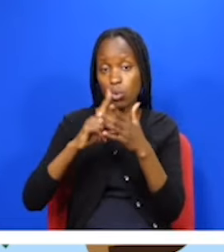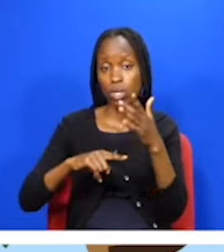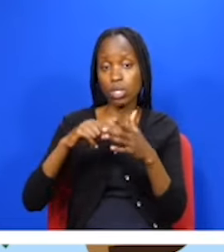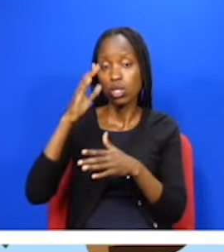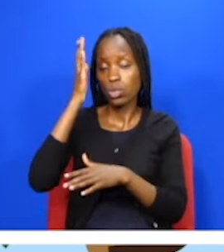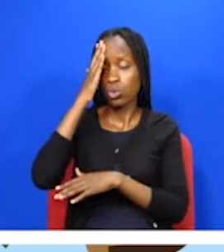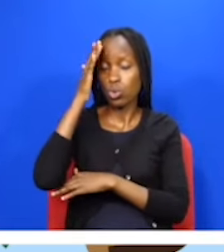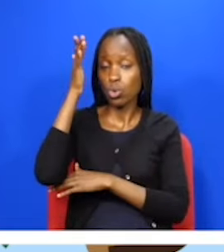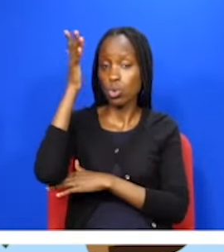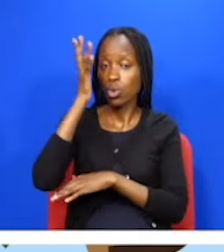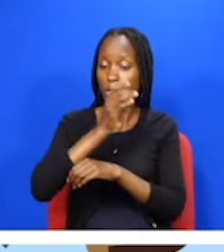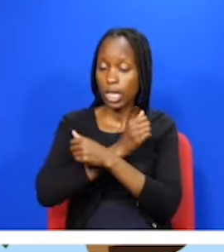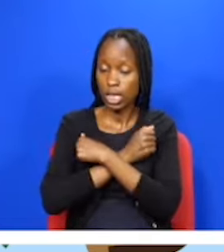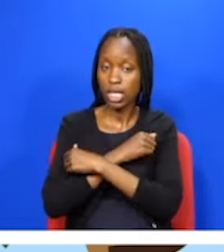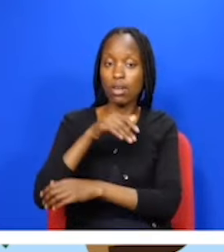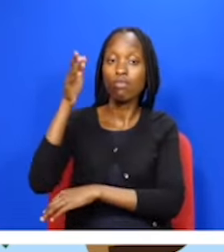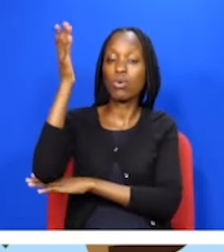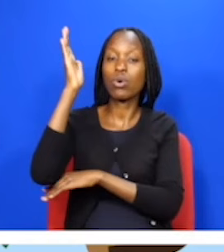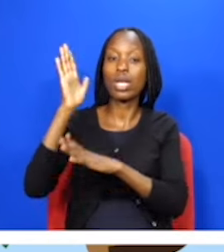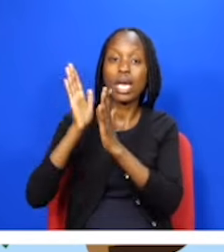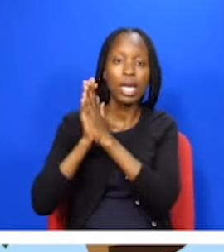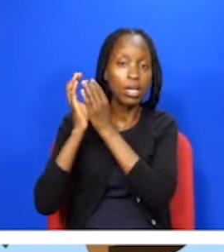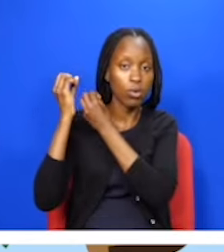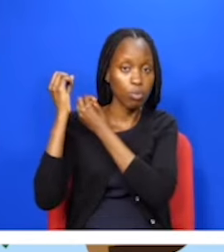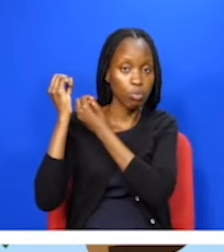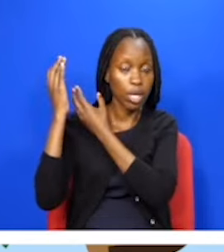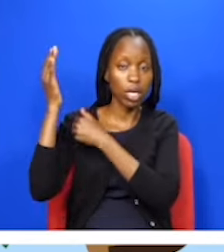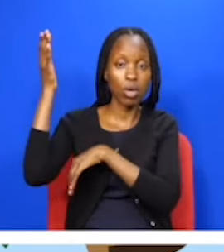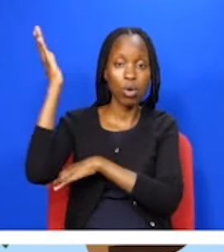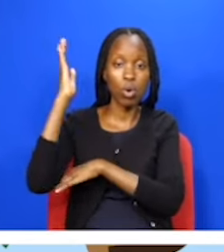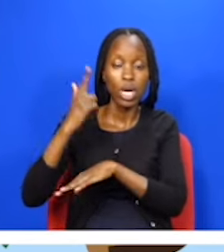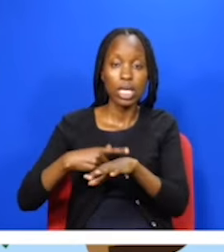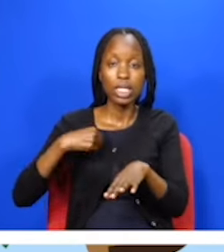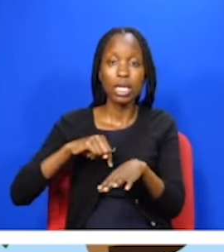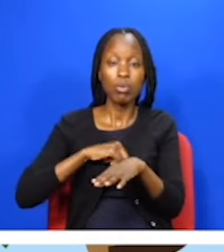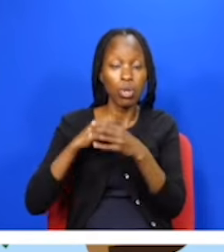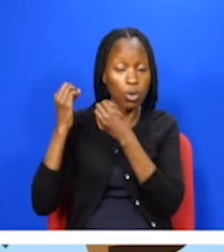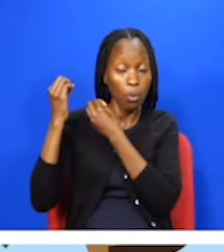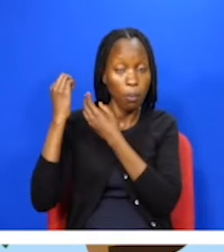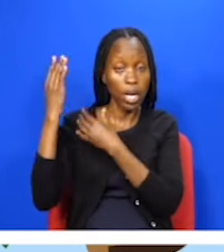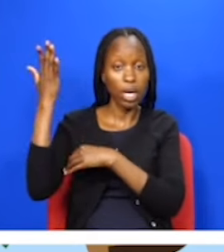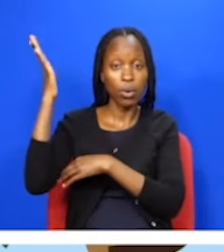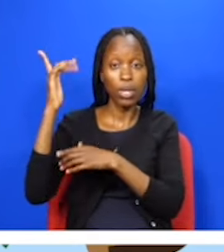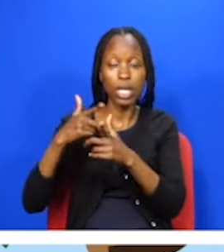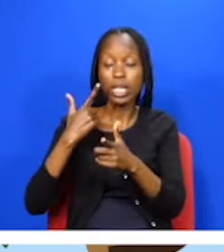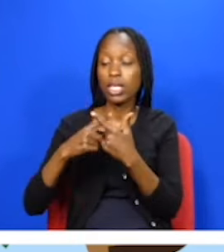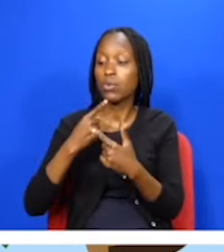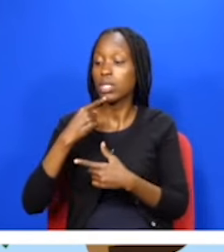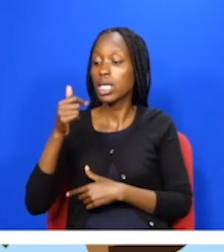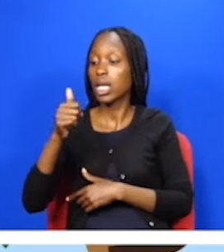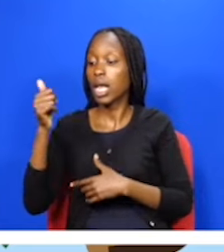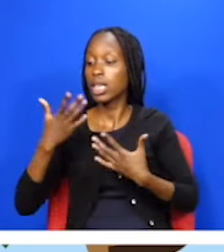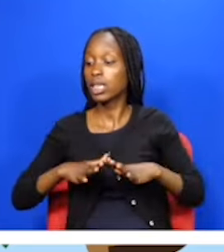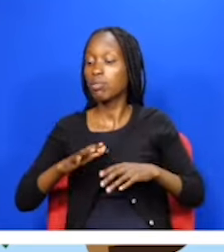love God, and to obey God. And when we obey God, we go and tell others about this